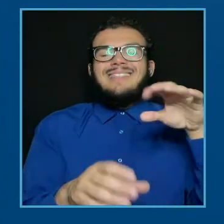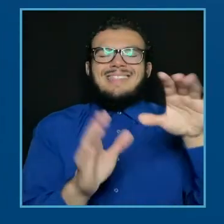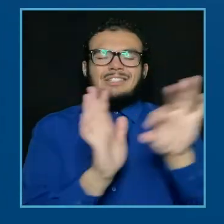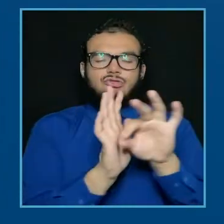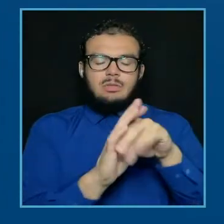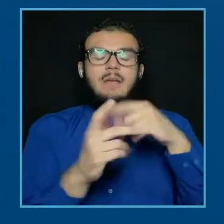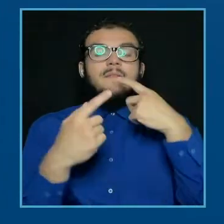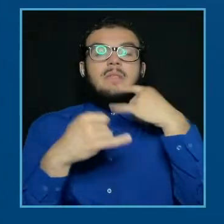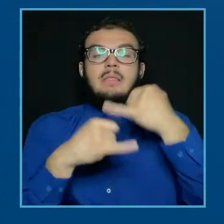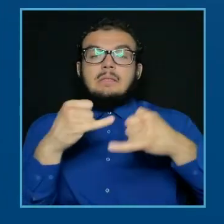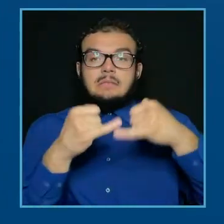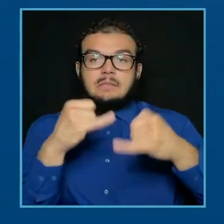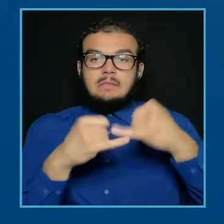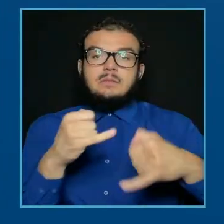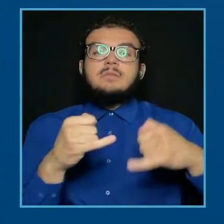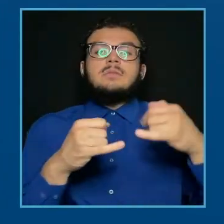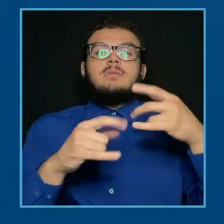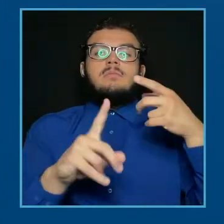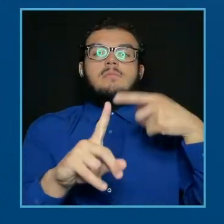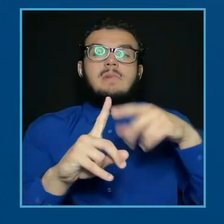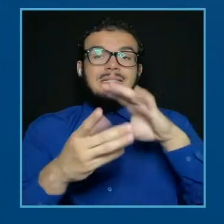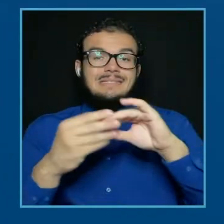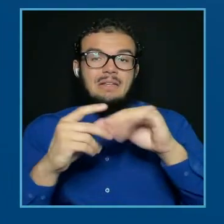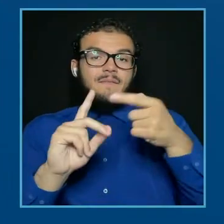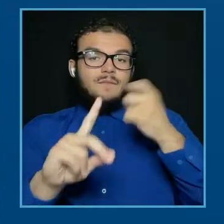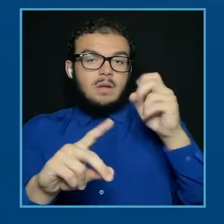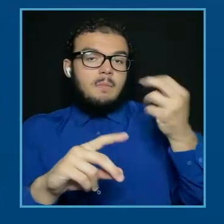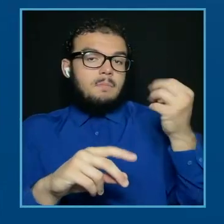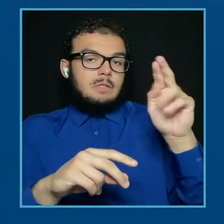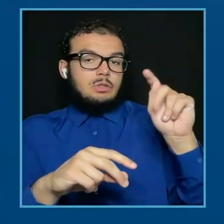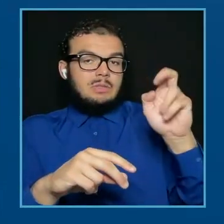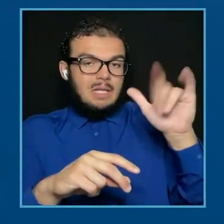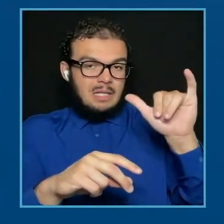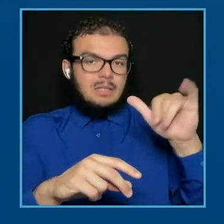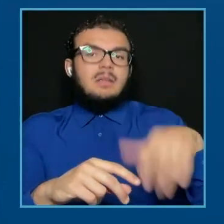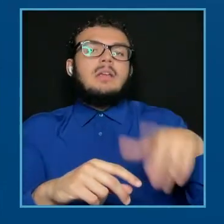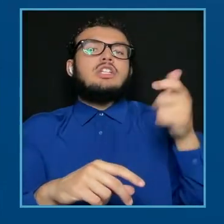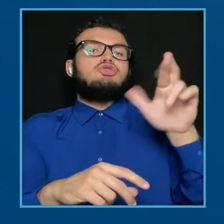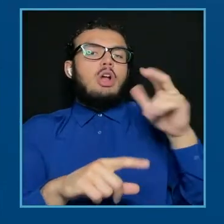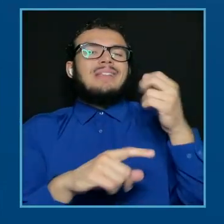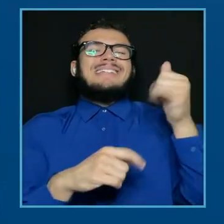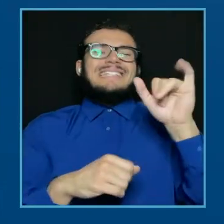charter, as stated by Mr. Townley, the charter is superseded.